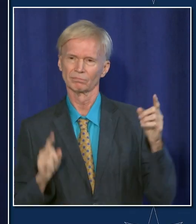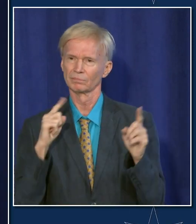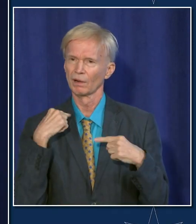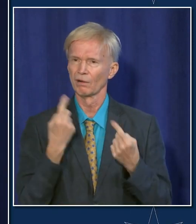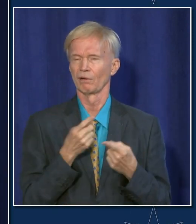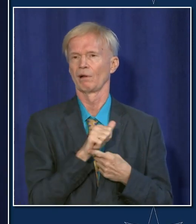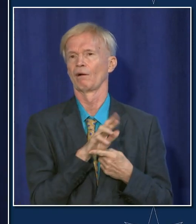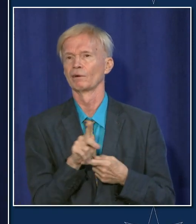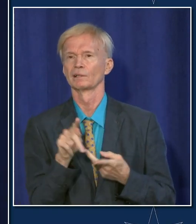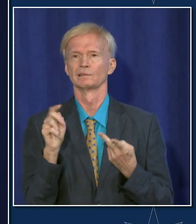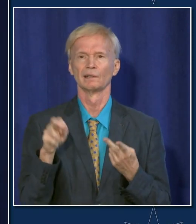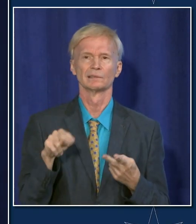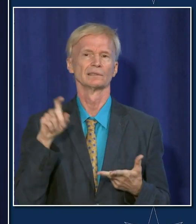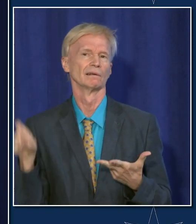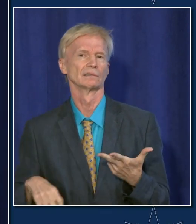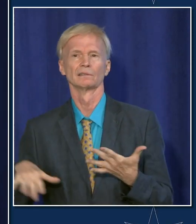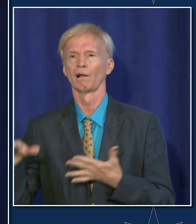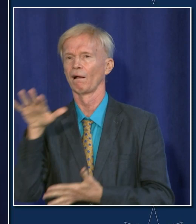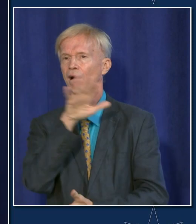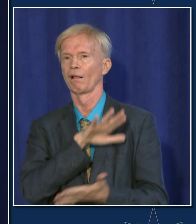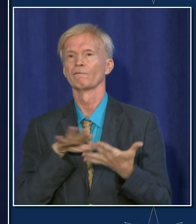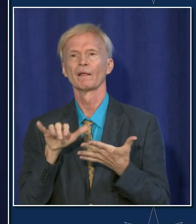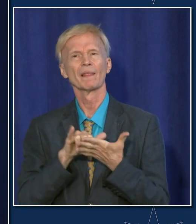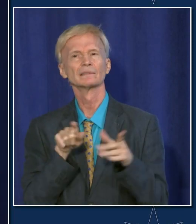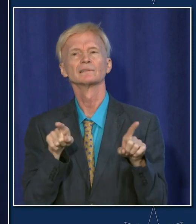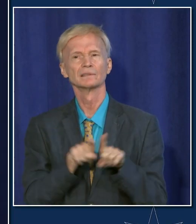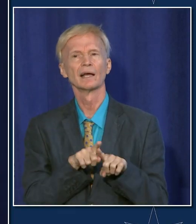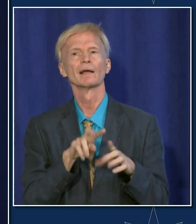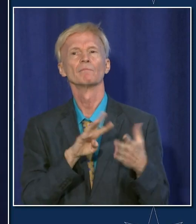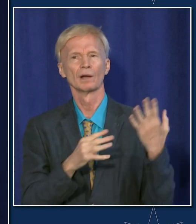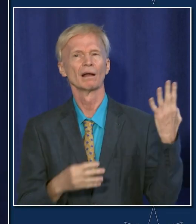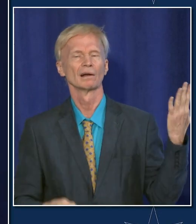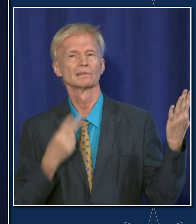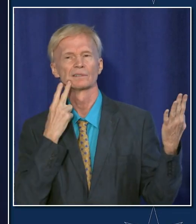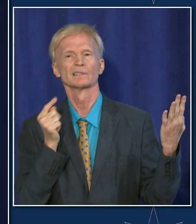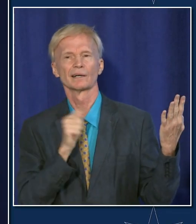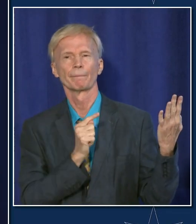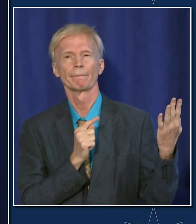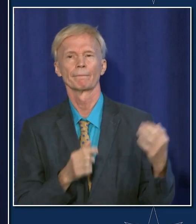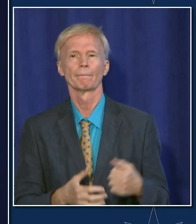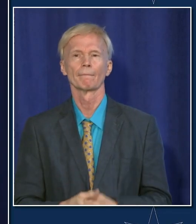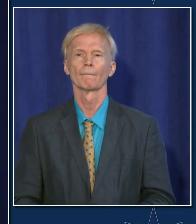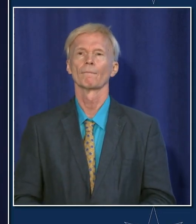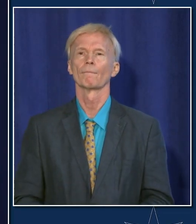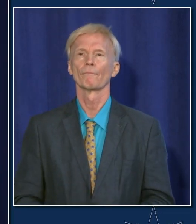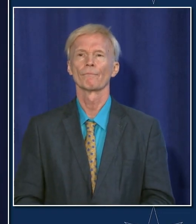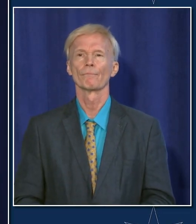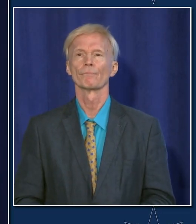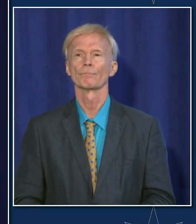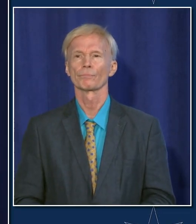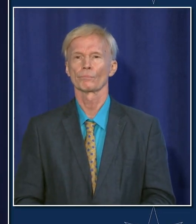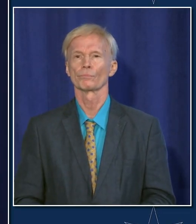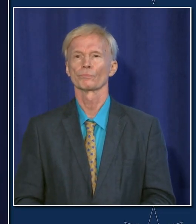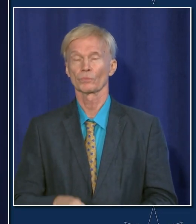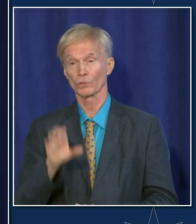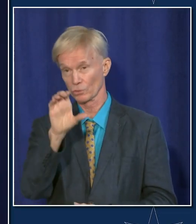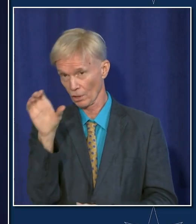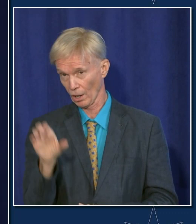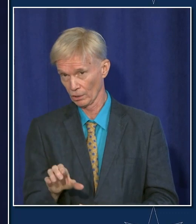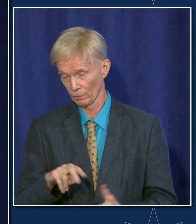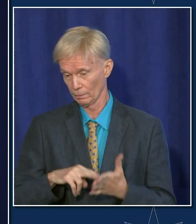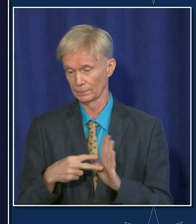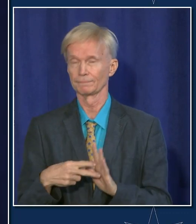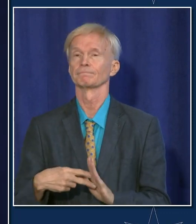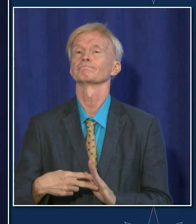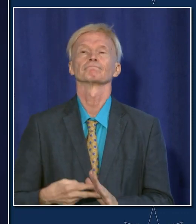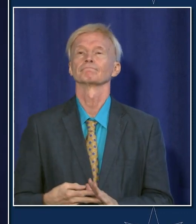across Arkansas, Tennessee, this is the same pattern that we are seeing. In Chicago,